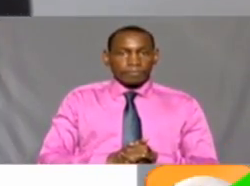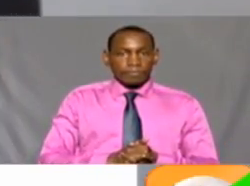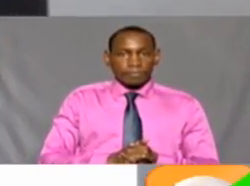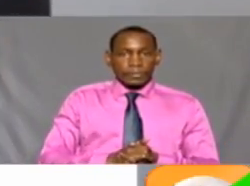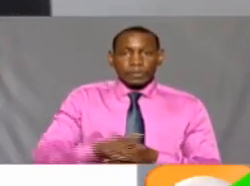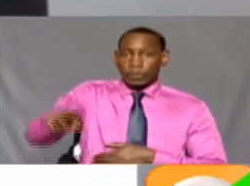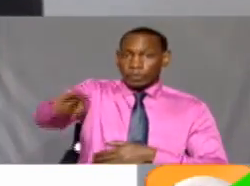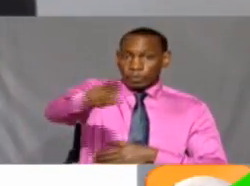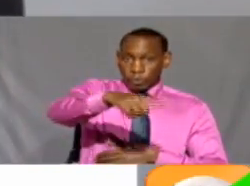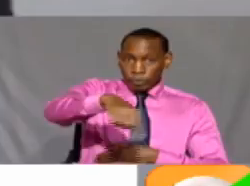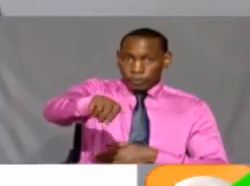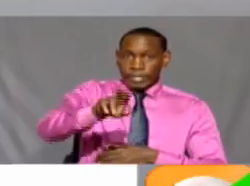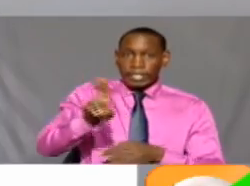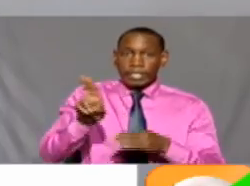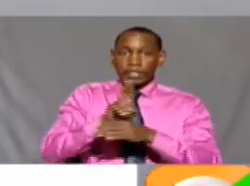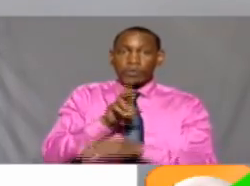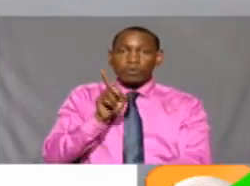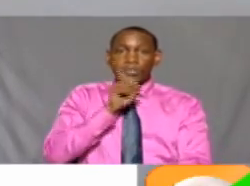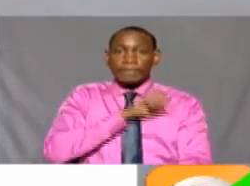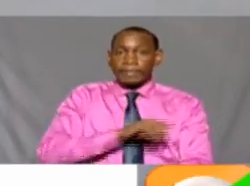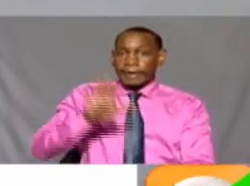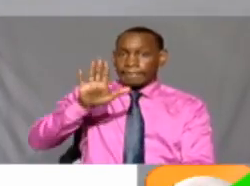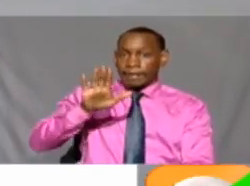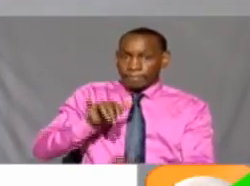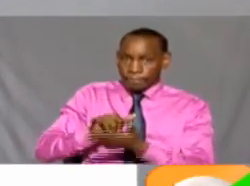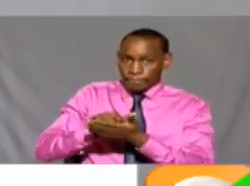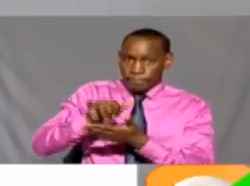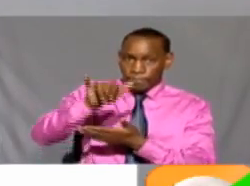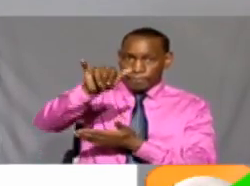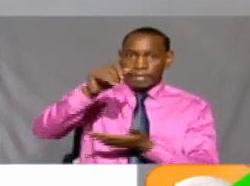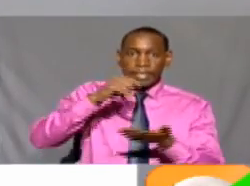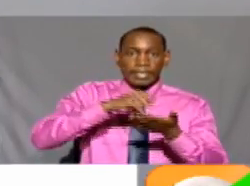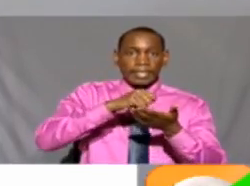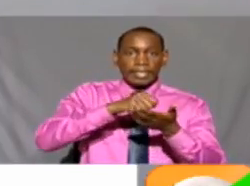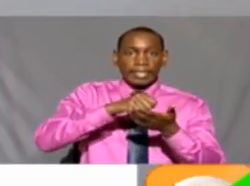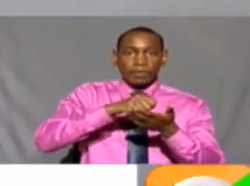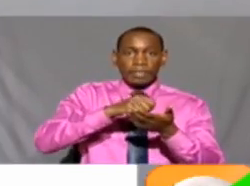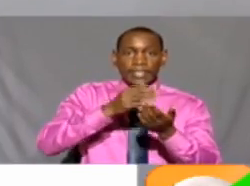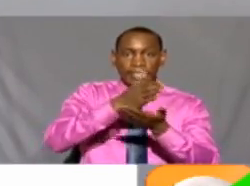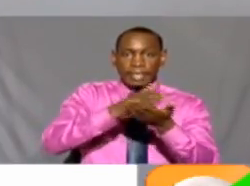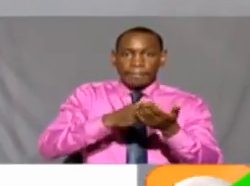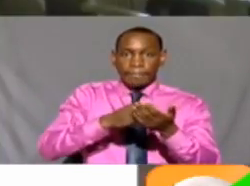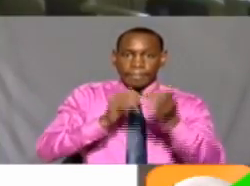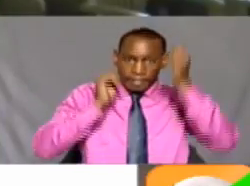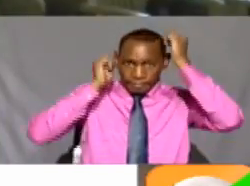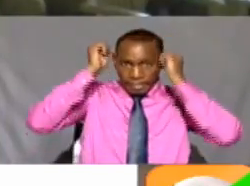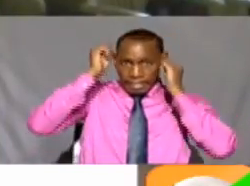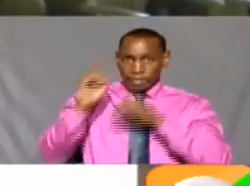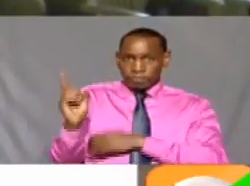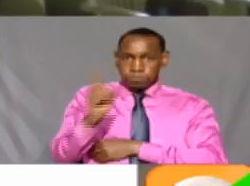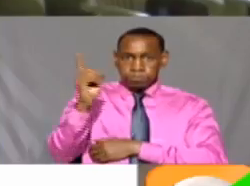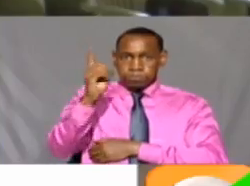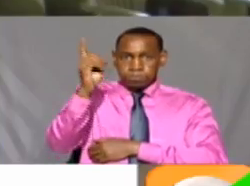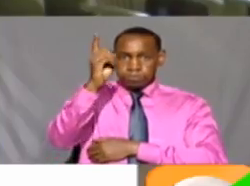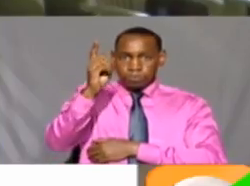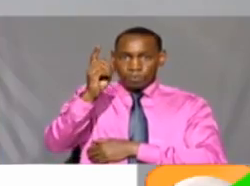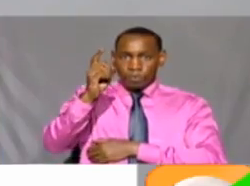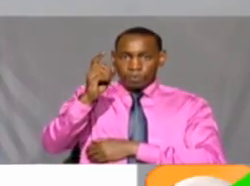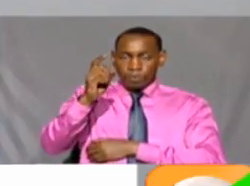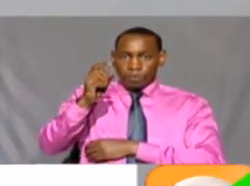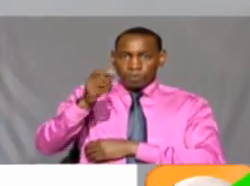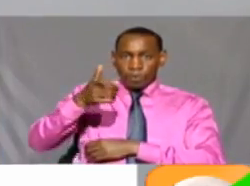We have used 5 aircrafts, including some from the military, to spray